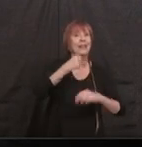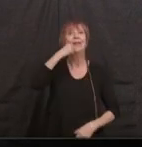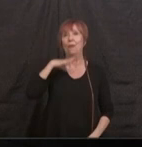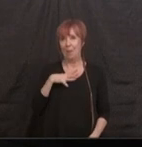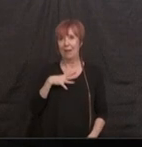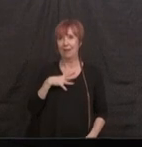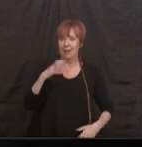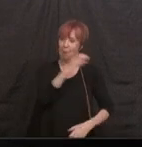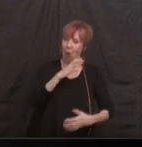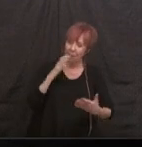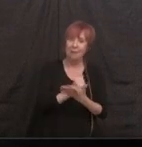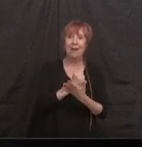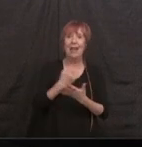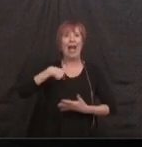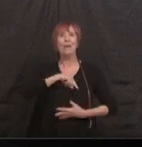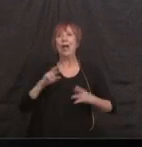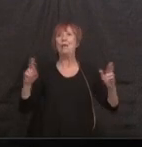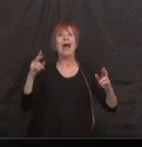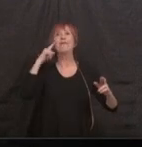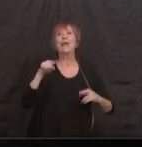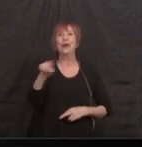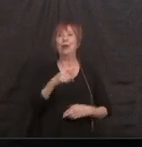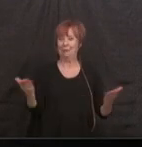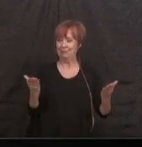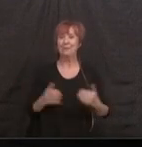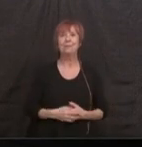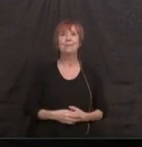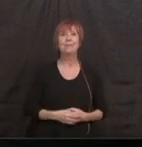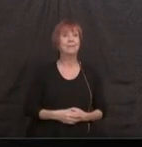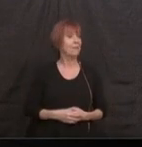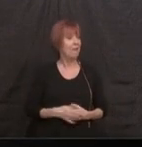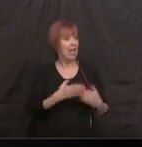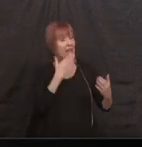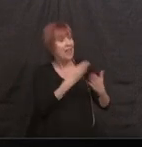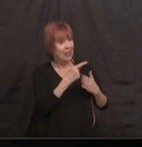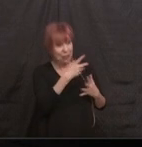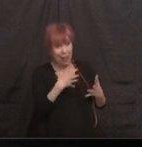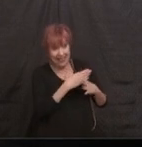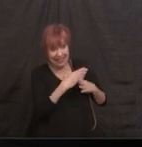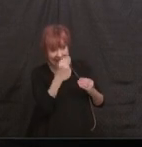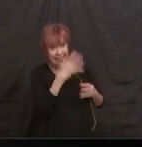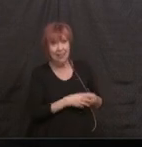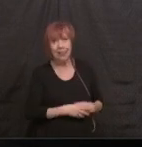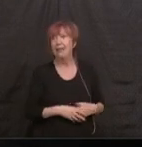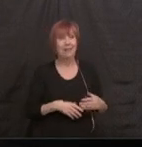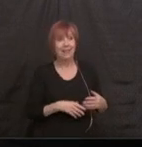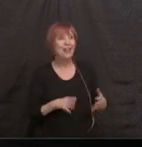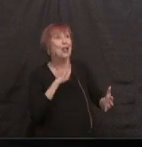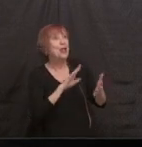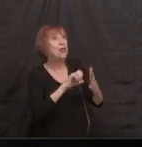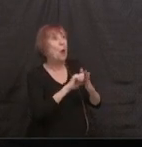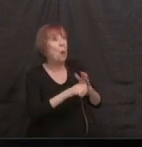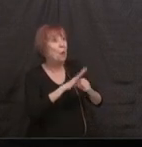your power. We're ready for you. I love it. Thank you so much. Do you want to share anything about that statement? No pressure. That's